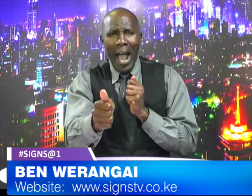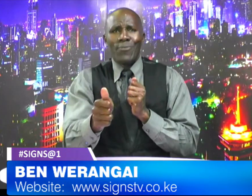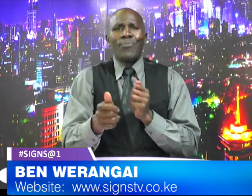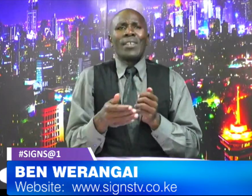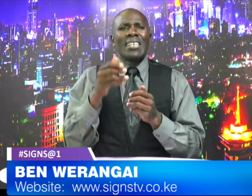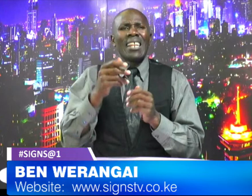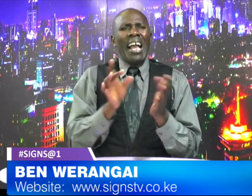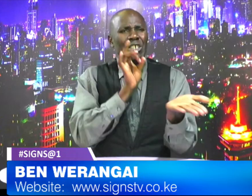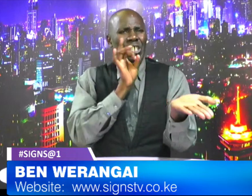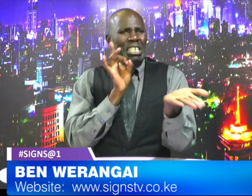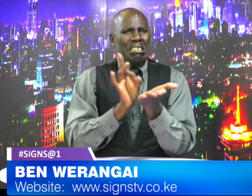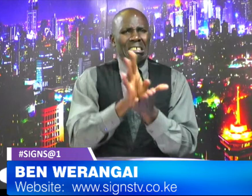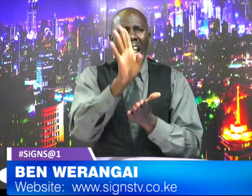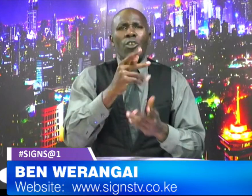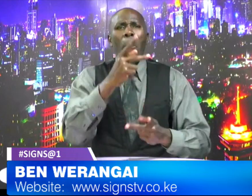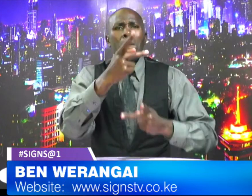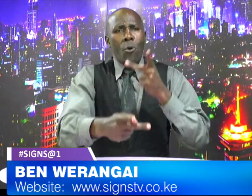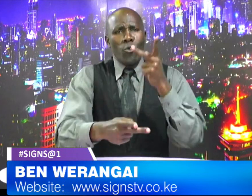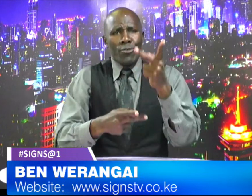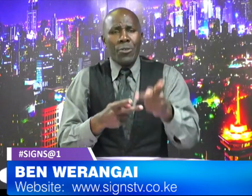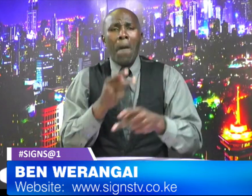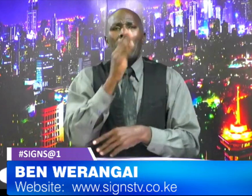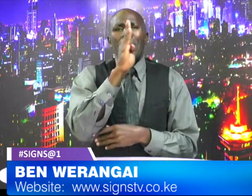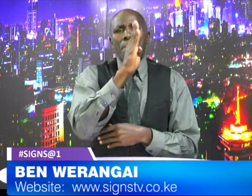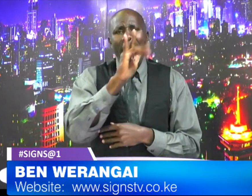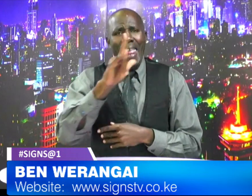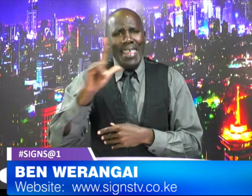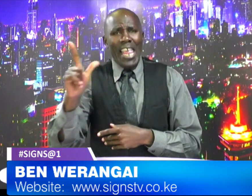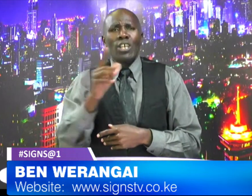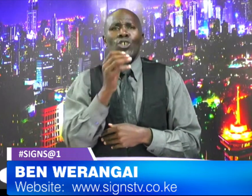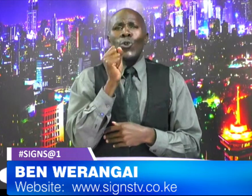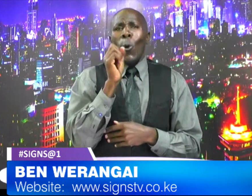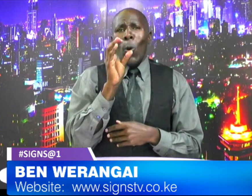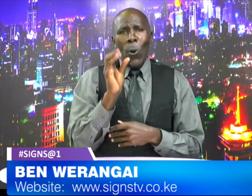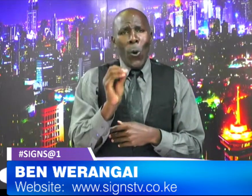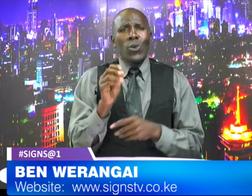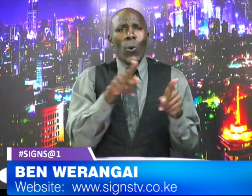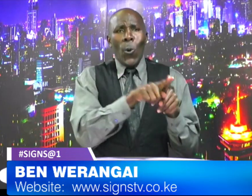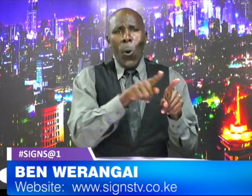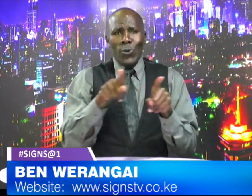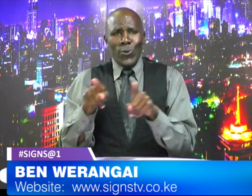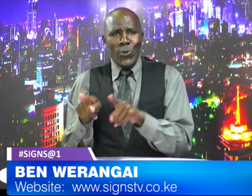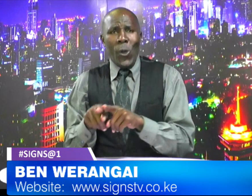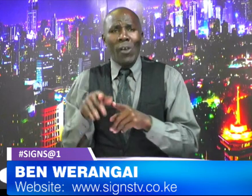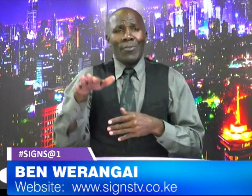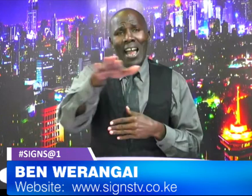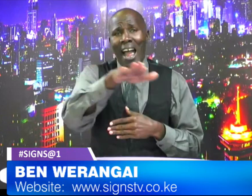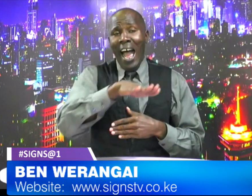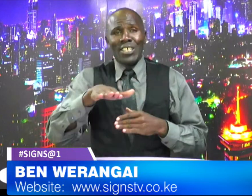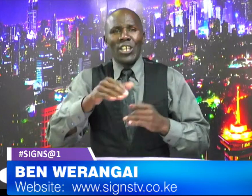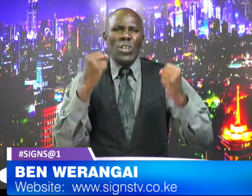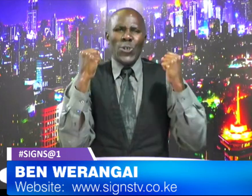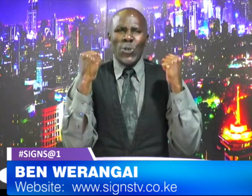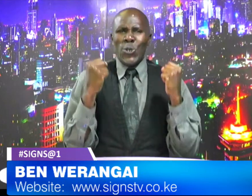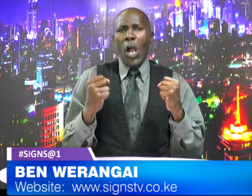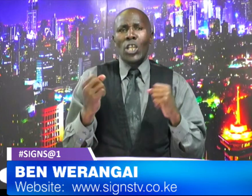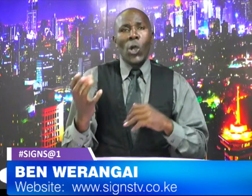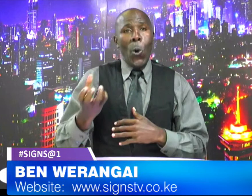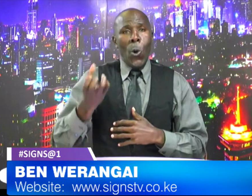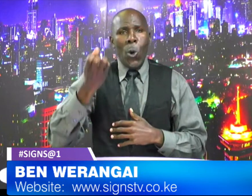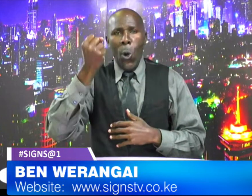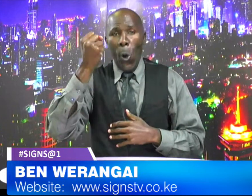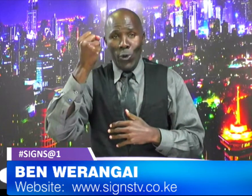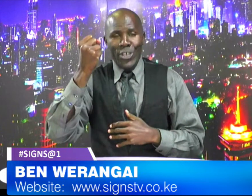The Council of Governors has called on the National Parliament to expedite